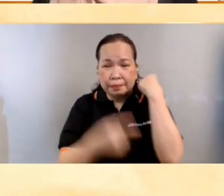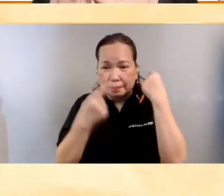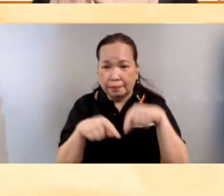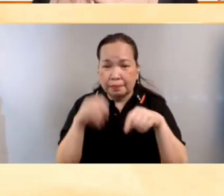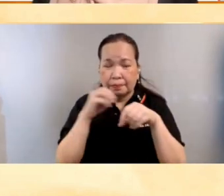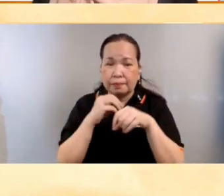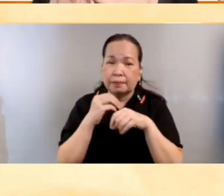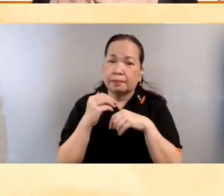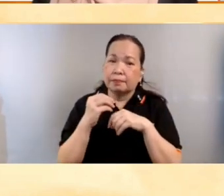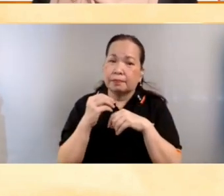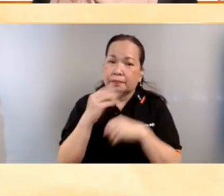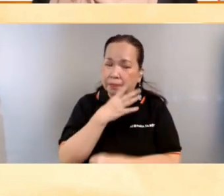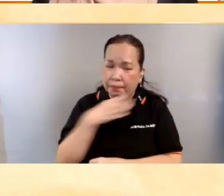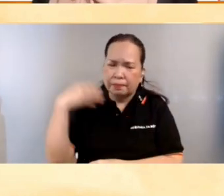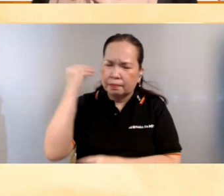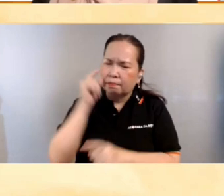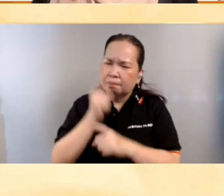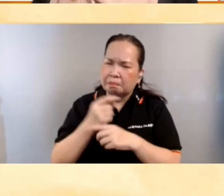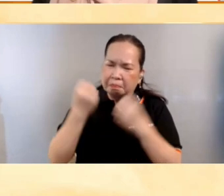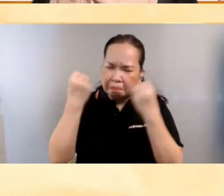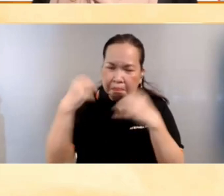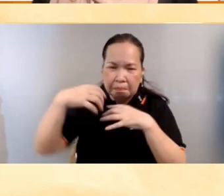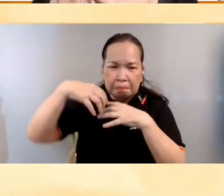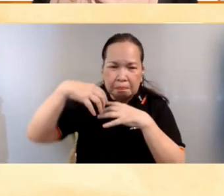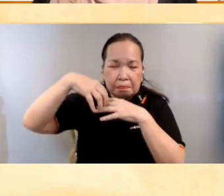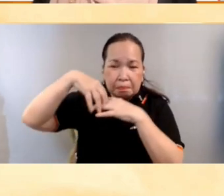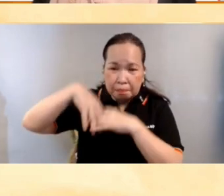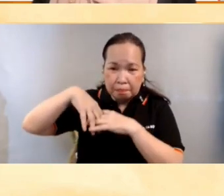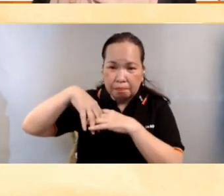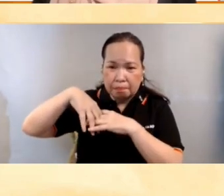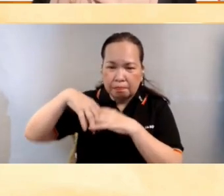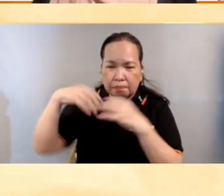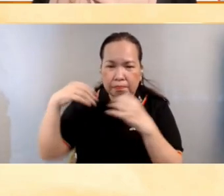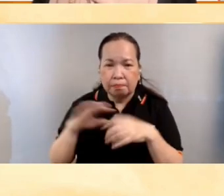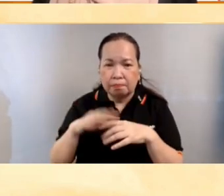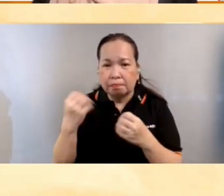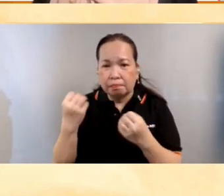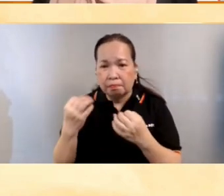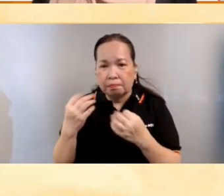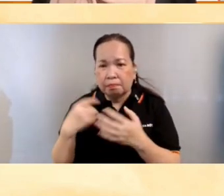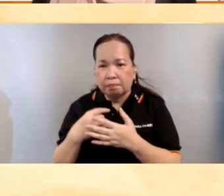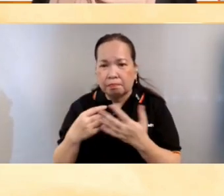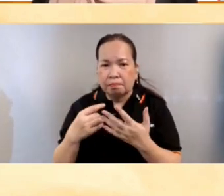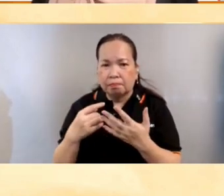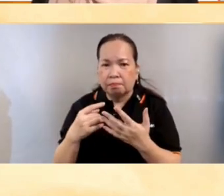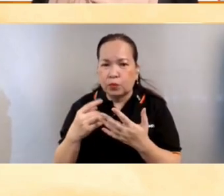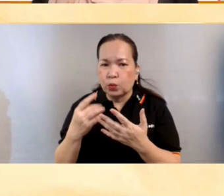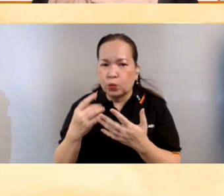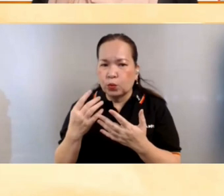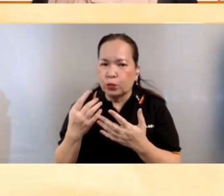deeply entrenched and pervasive. For many, it is considered both a cause and a result of conflict.